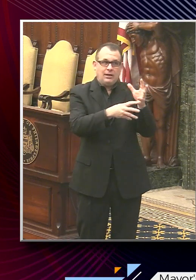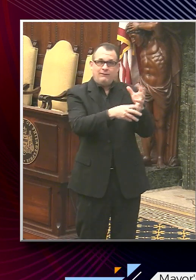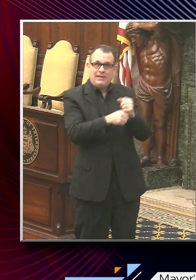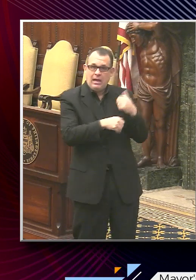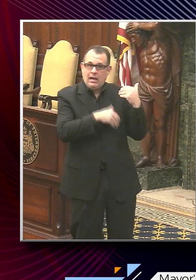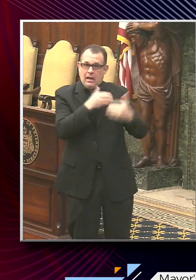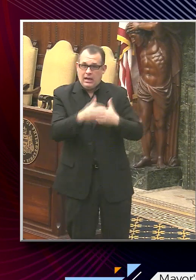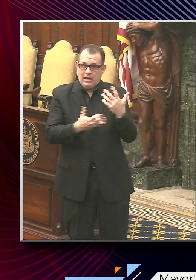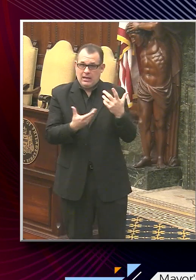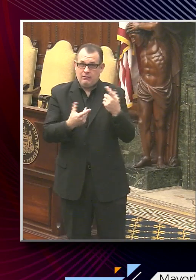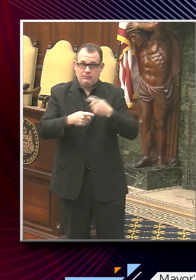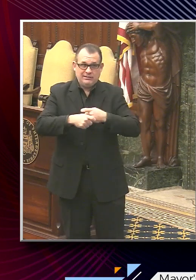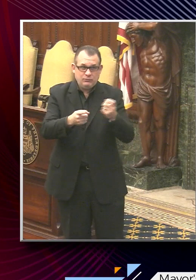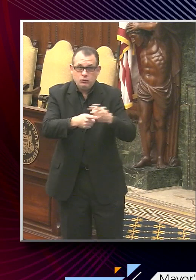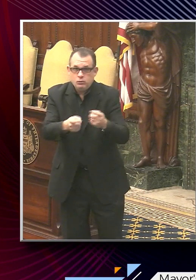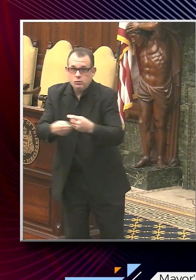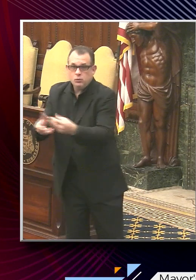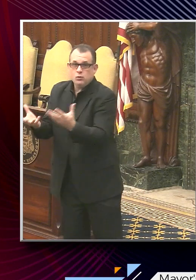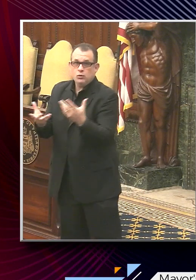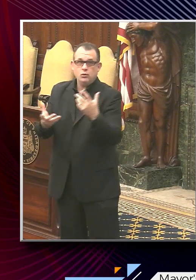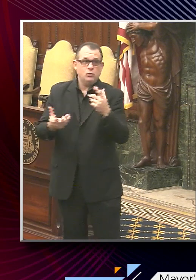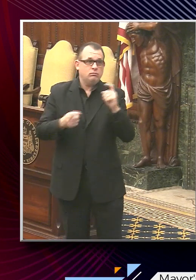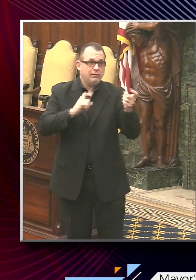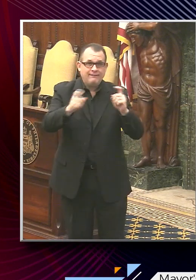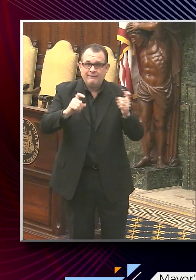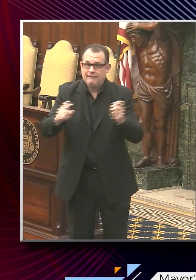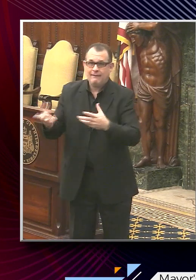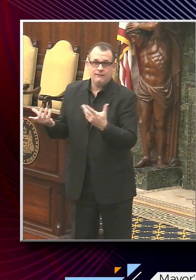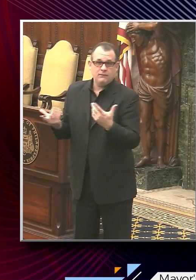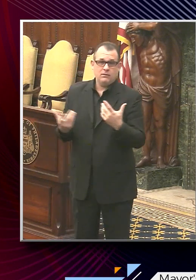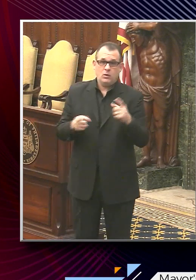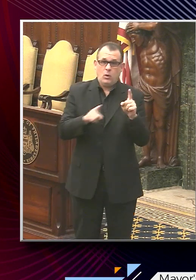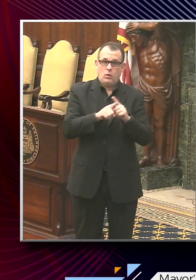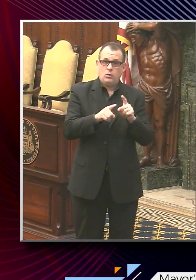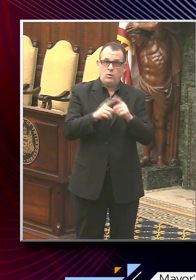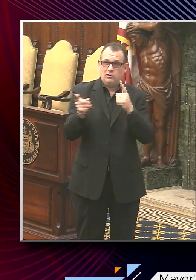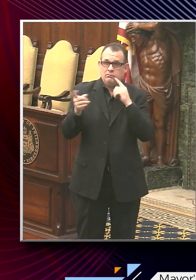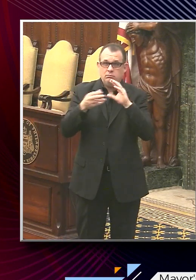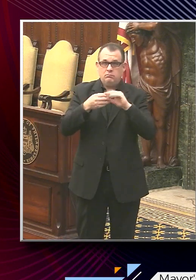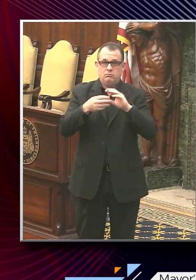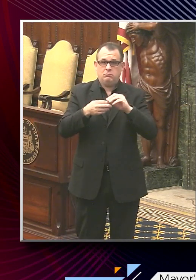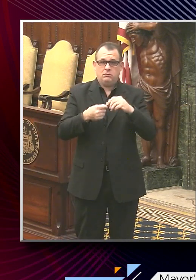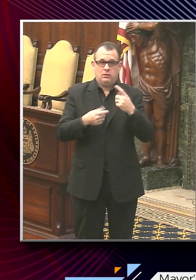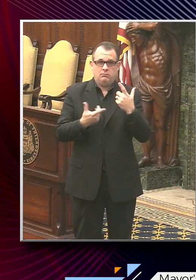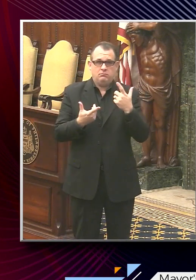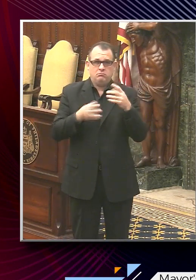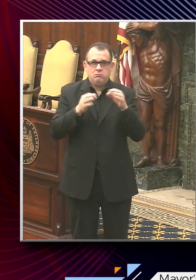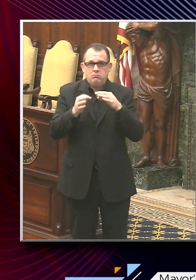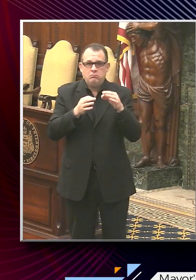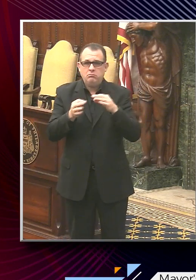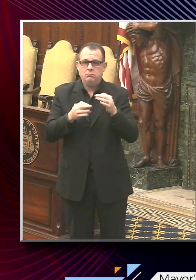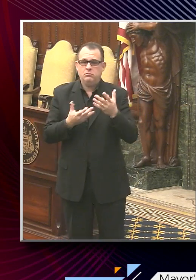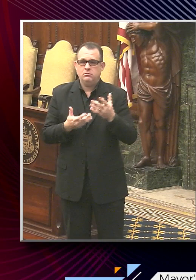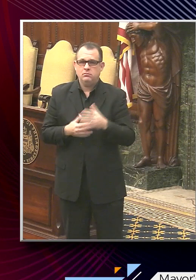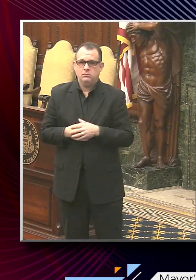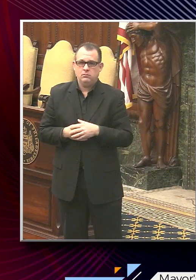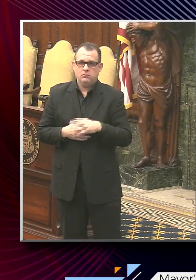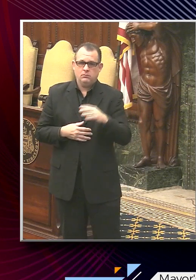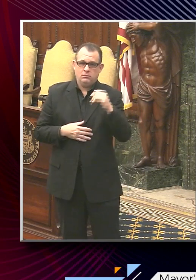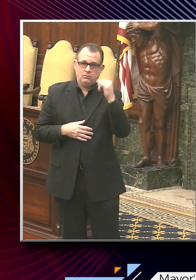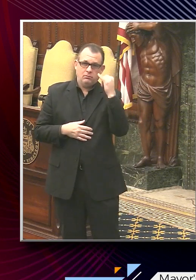the distribution of the vaccines locally? And could you also comment on whether this is